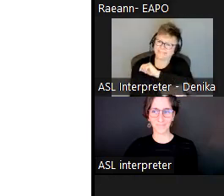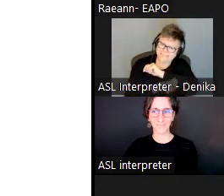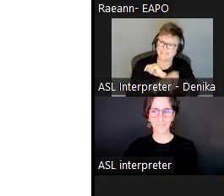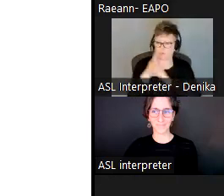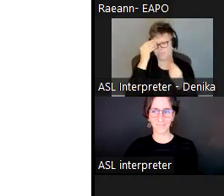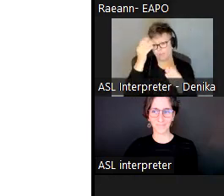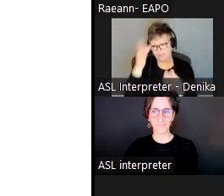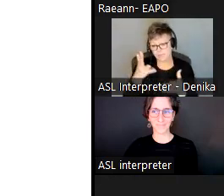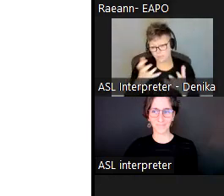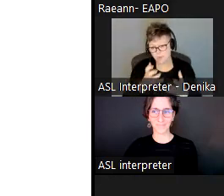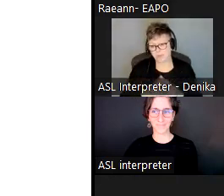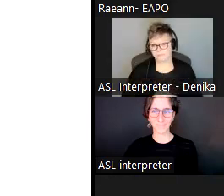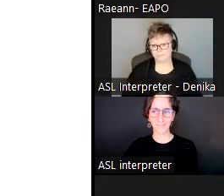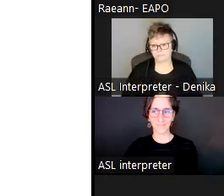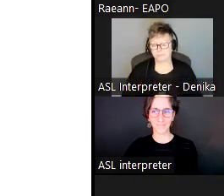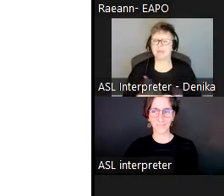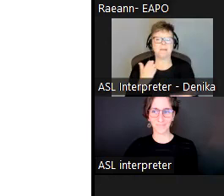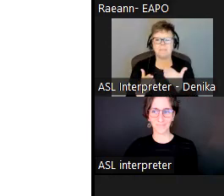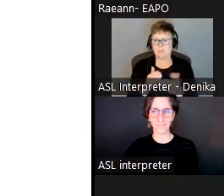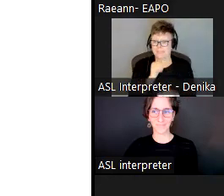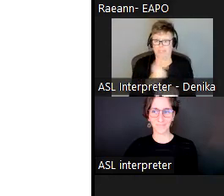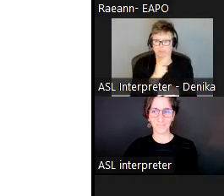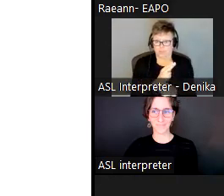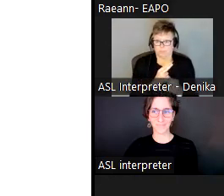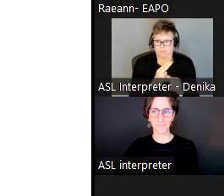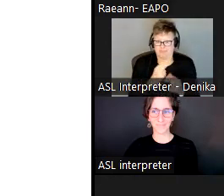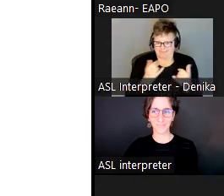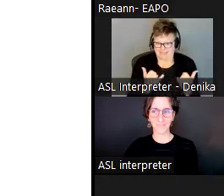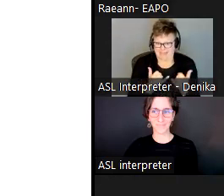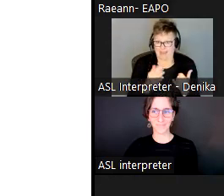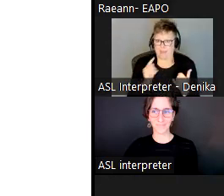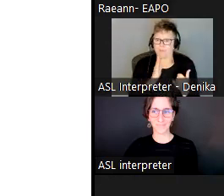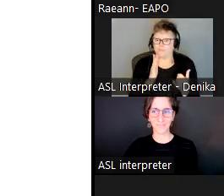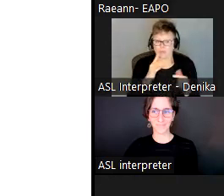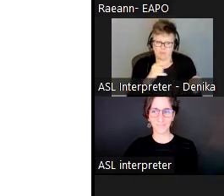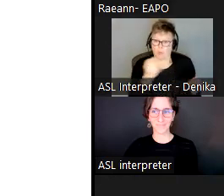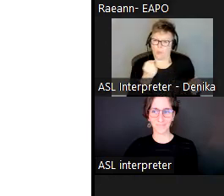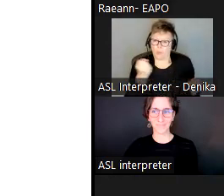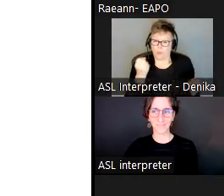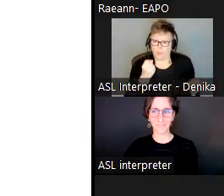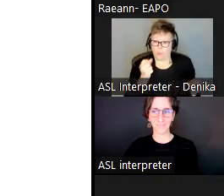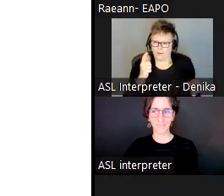might not be used right away, but it could be used in the future.